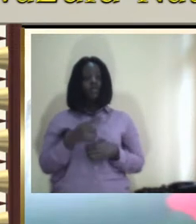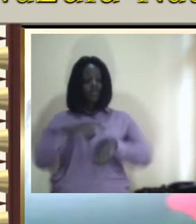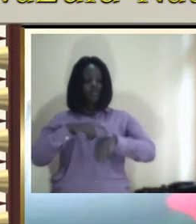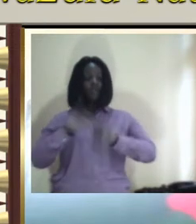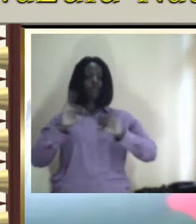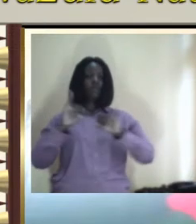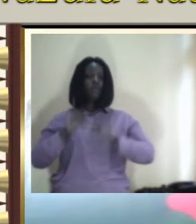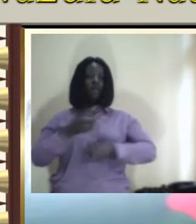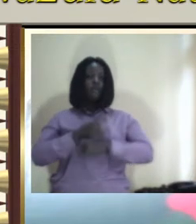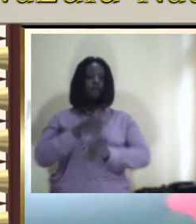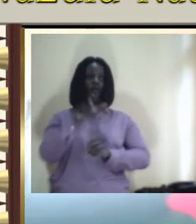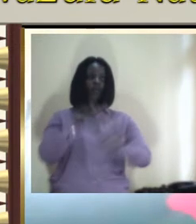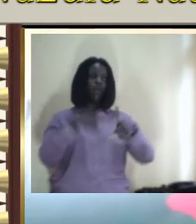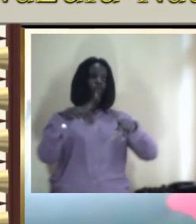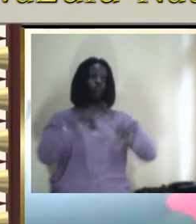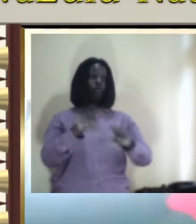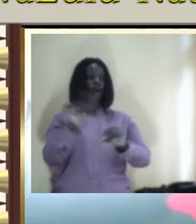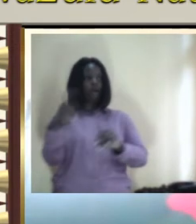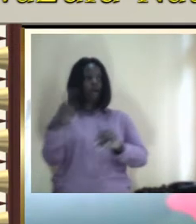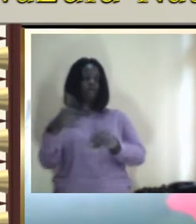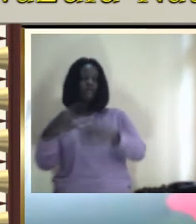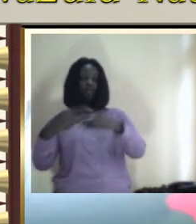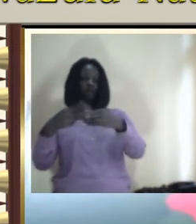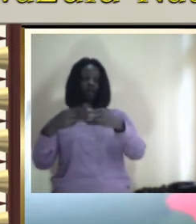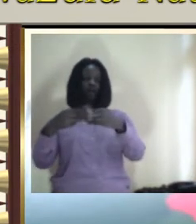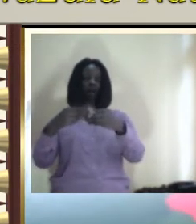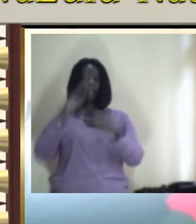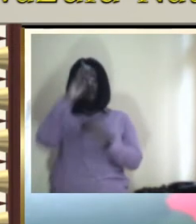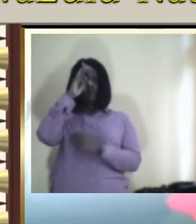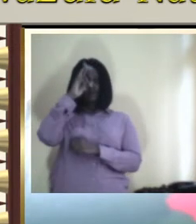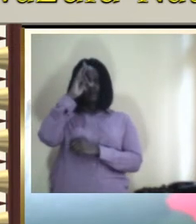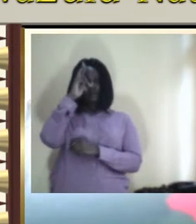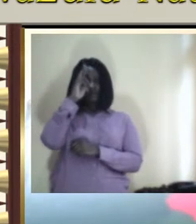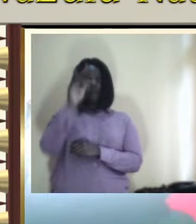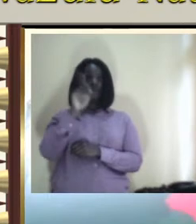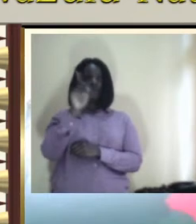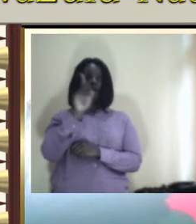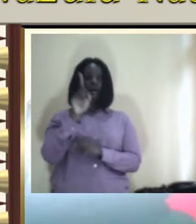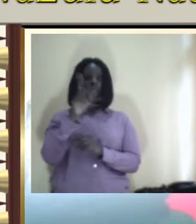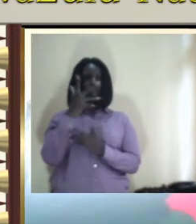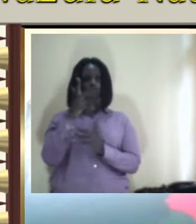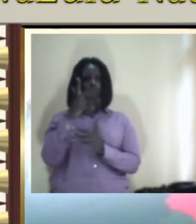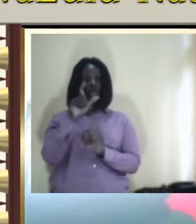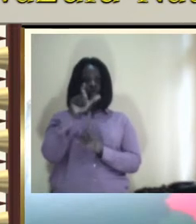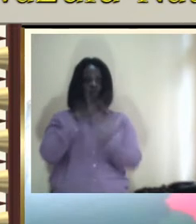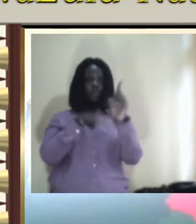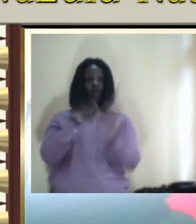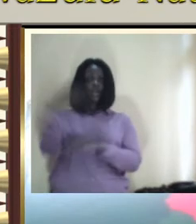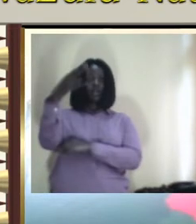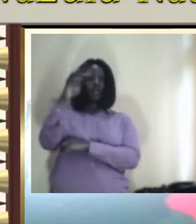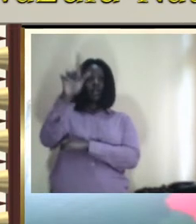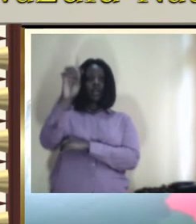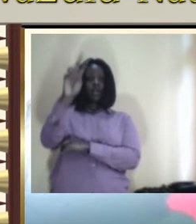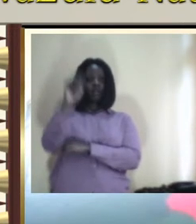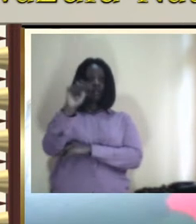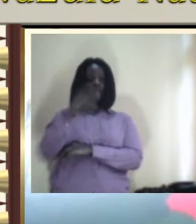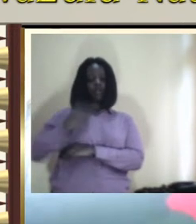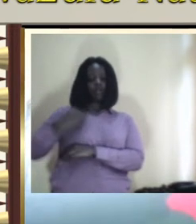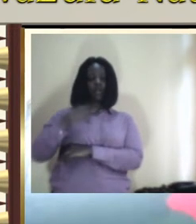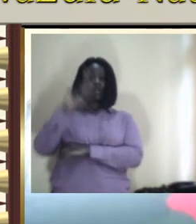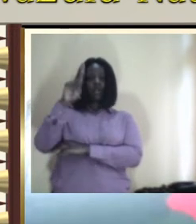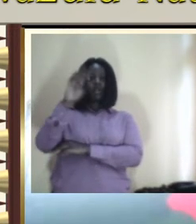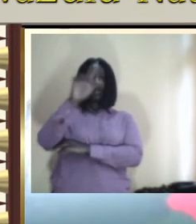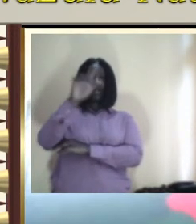times, Honorable Chairperson and members, we are reminded of the wise counsel of Helen Keller, who reminds us